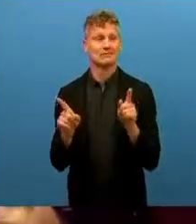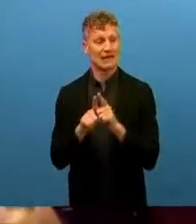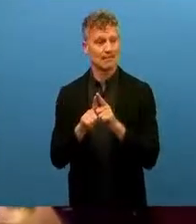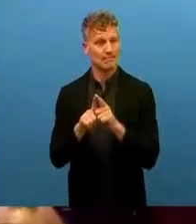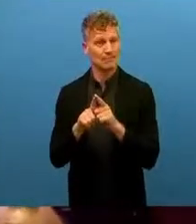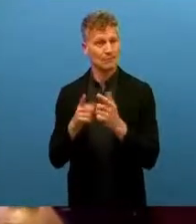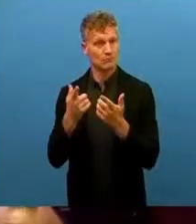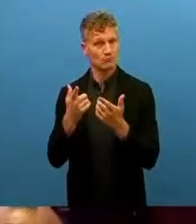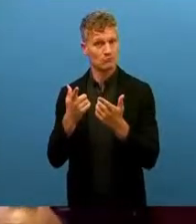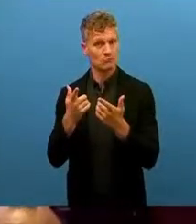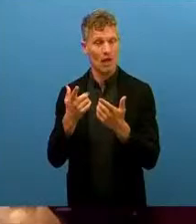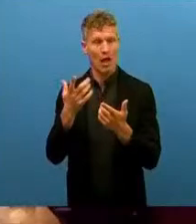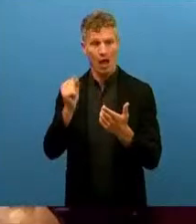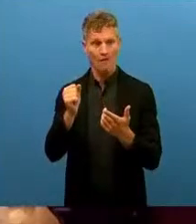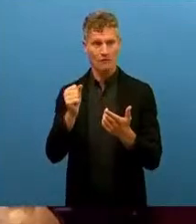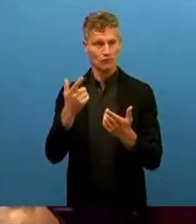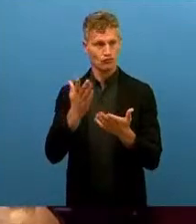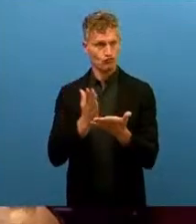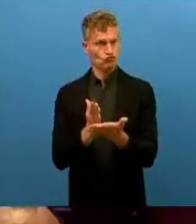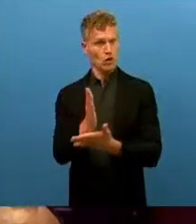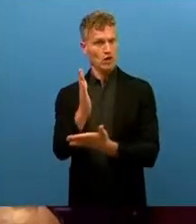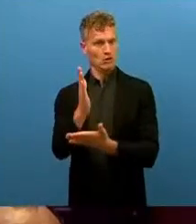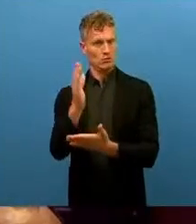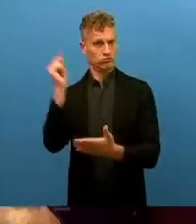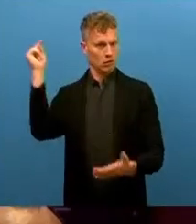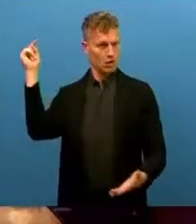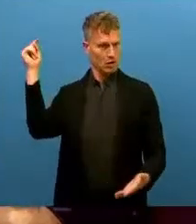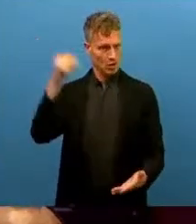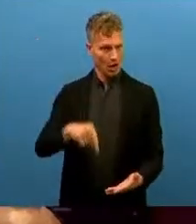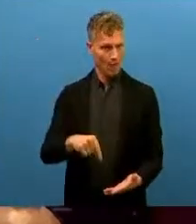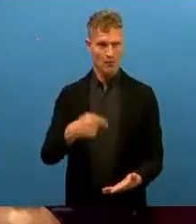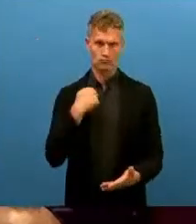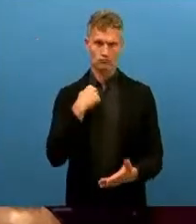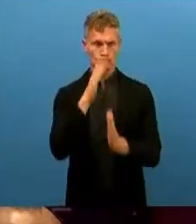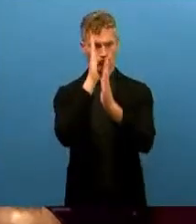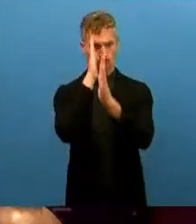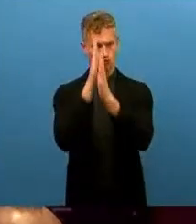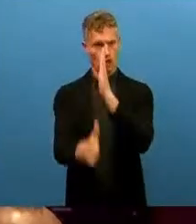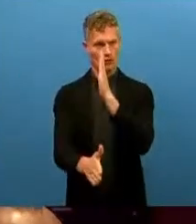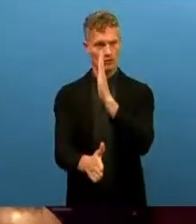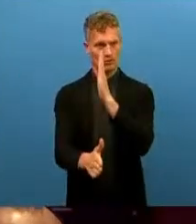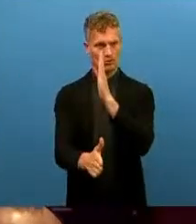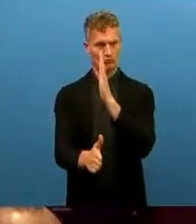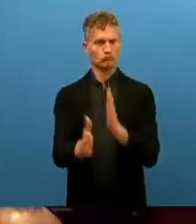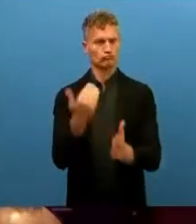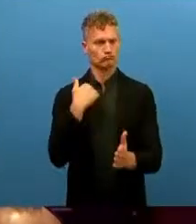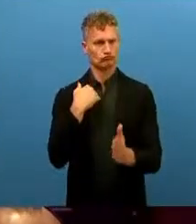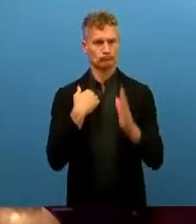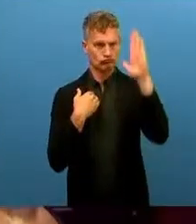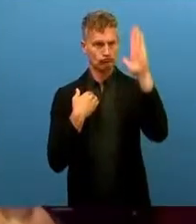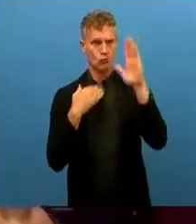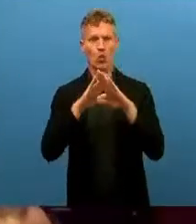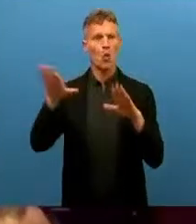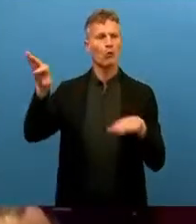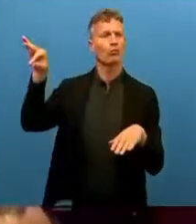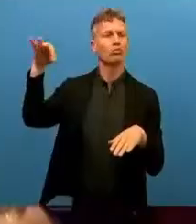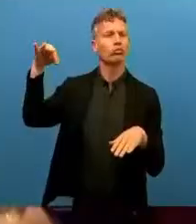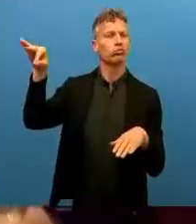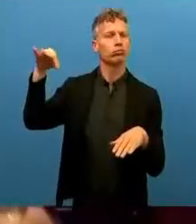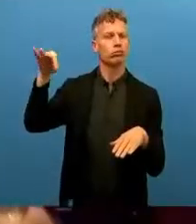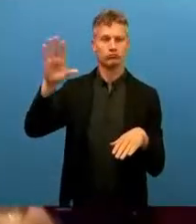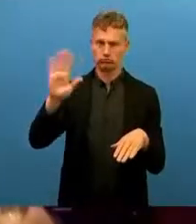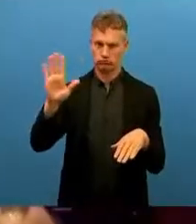and effective participants in the realm of international relations is the subject matter